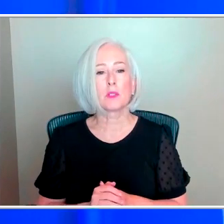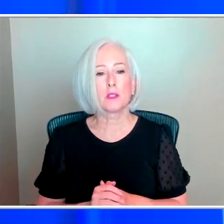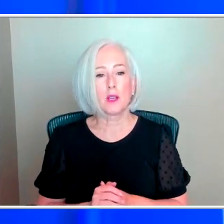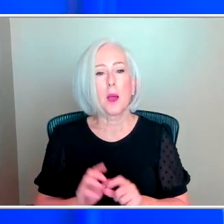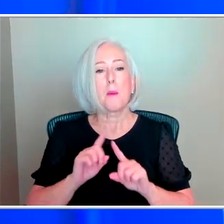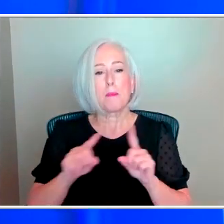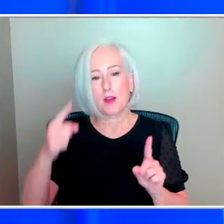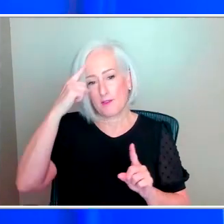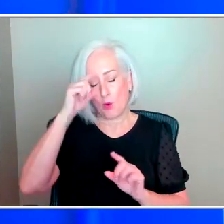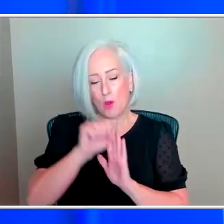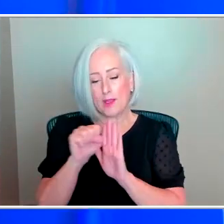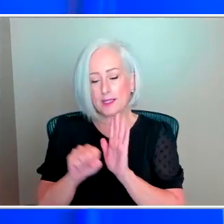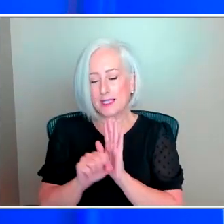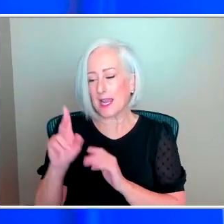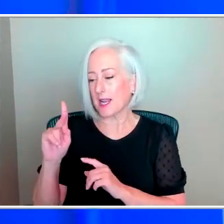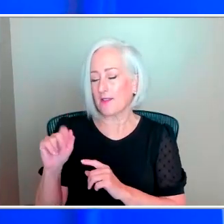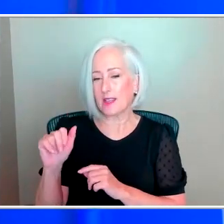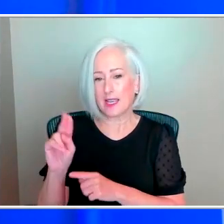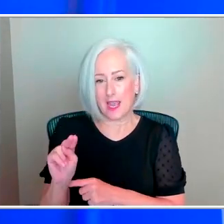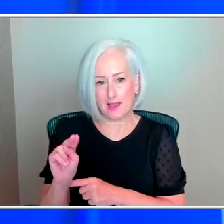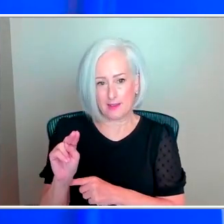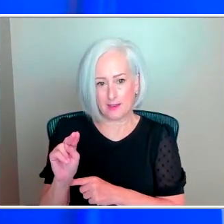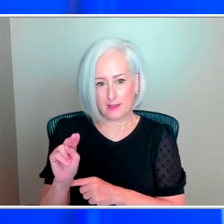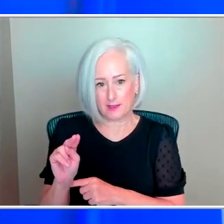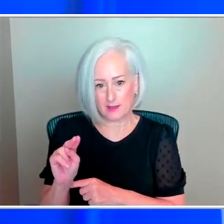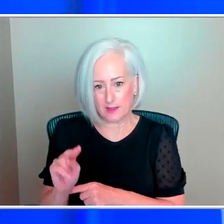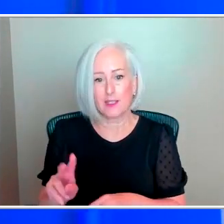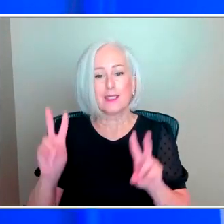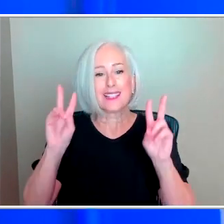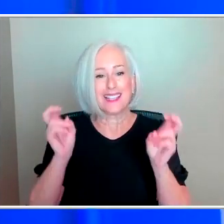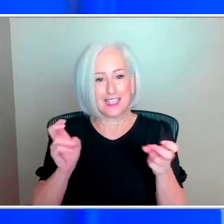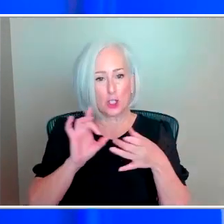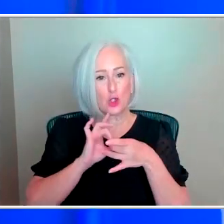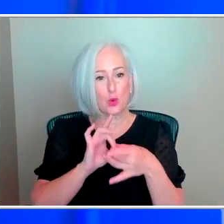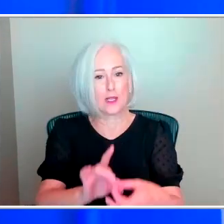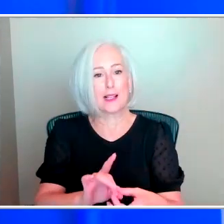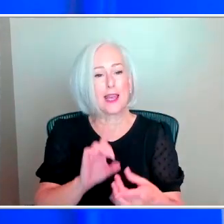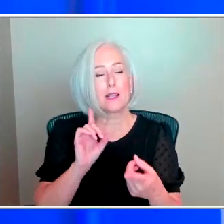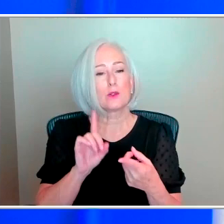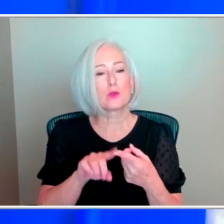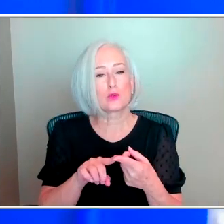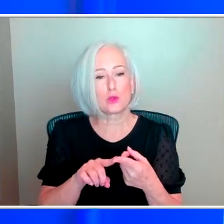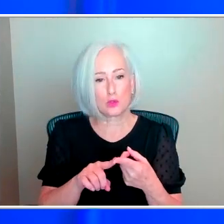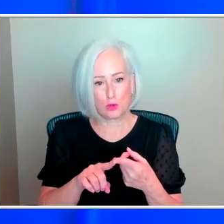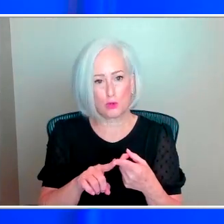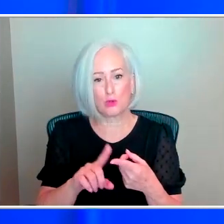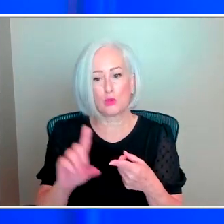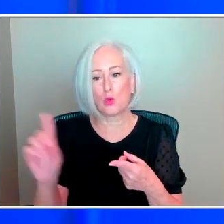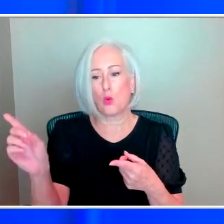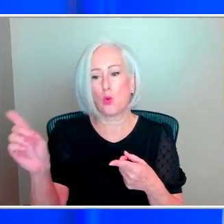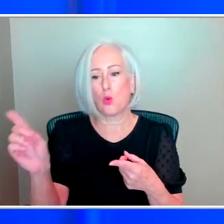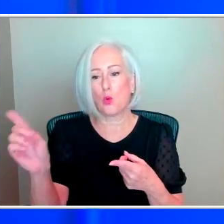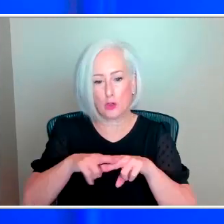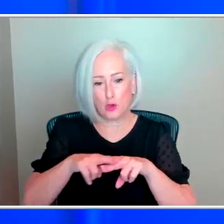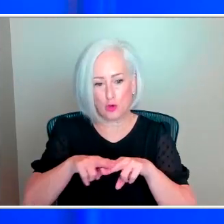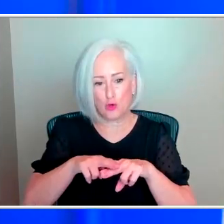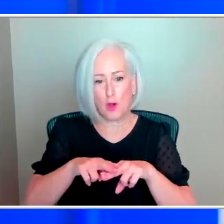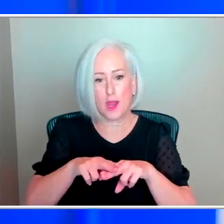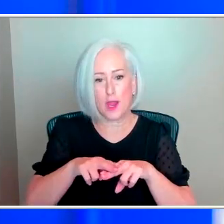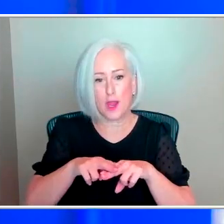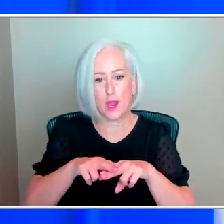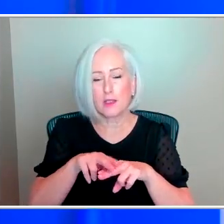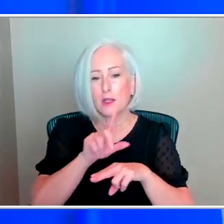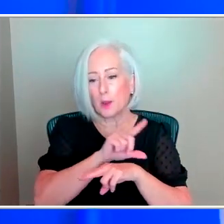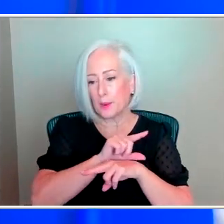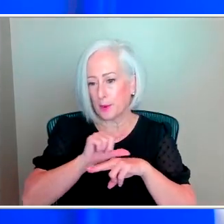side, the issue relates in part to where that the train traffic through there, and it sits